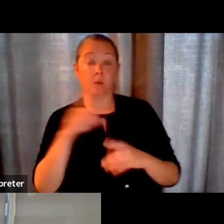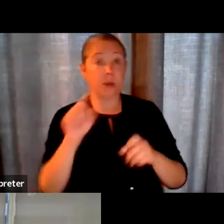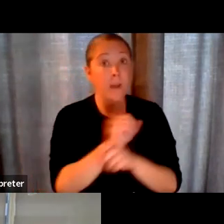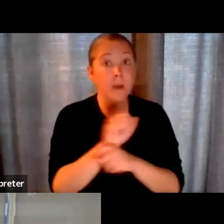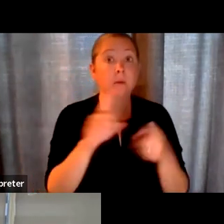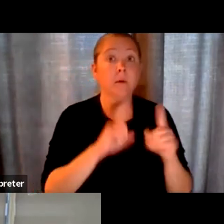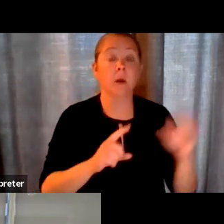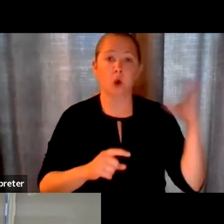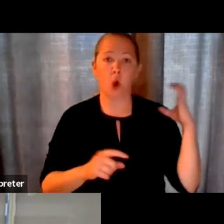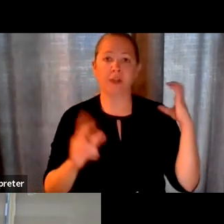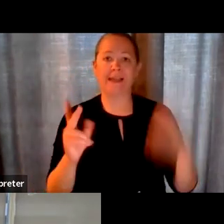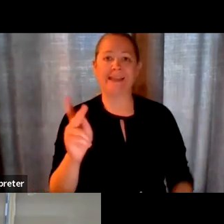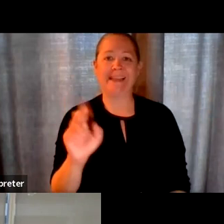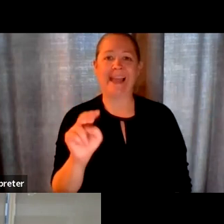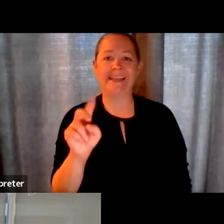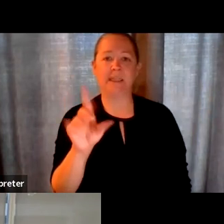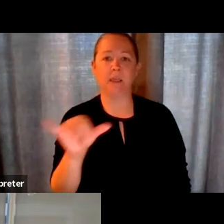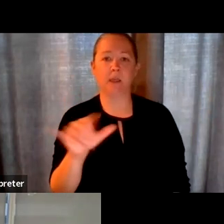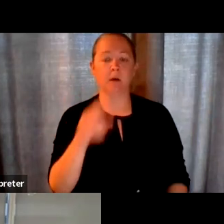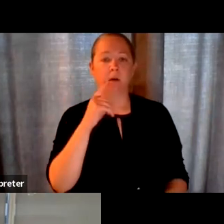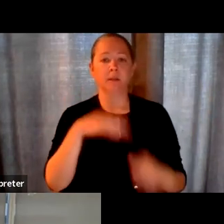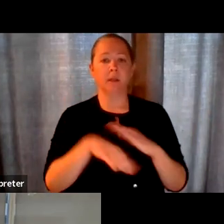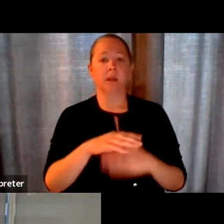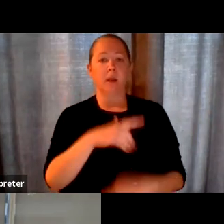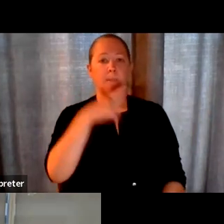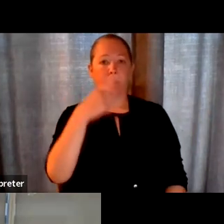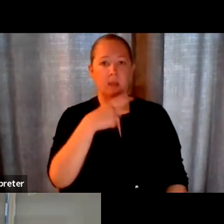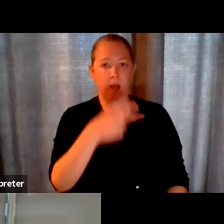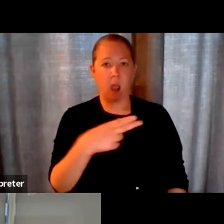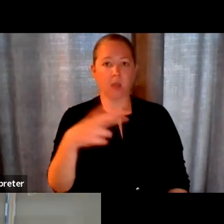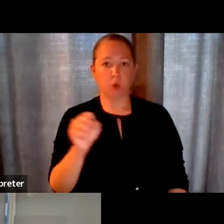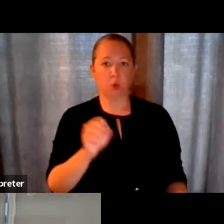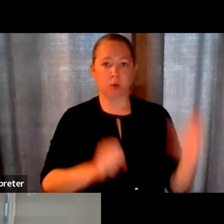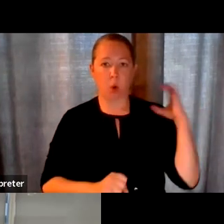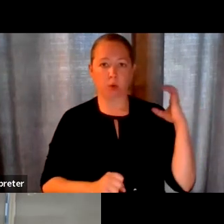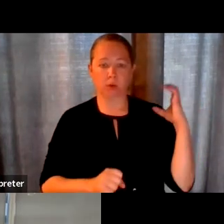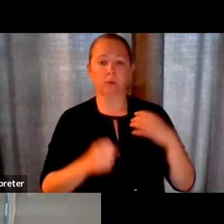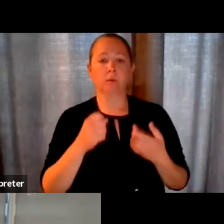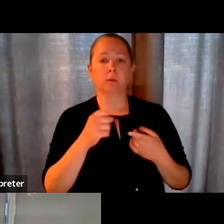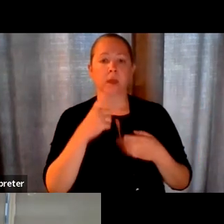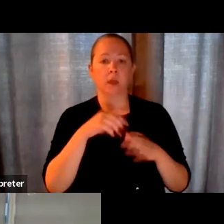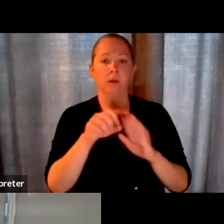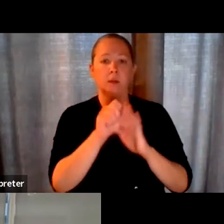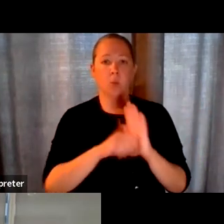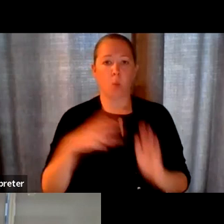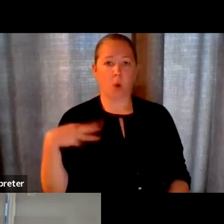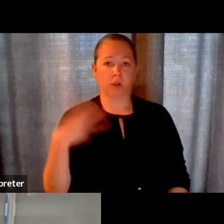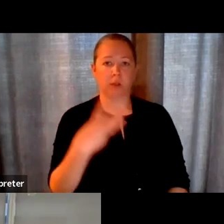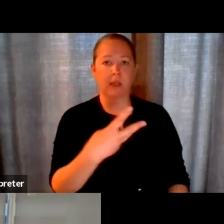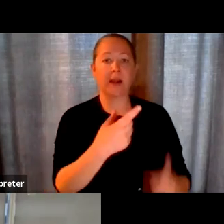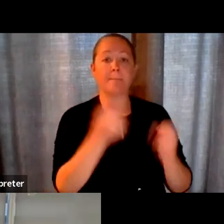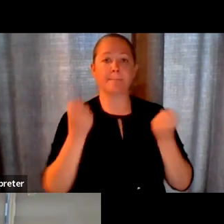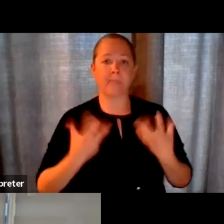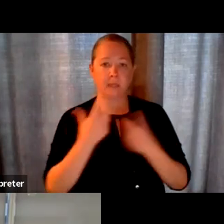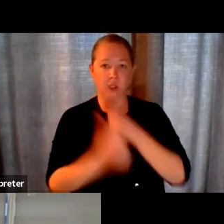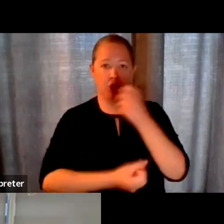coach at a public high school in Bremerton, Washington, and for several years, he led his football players in prayer at the